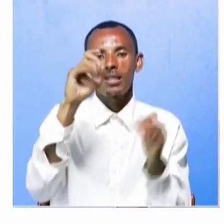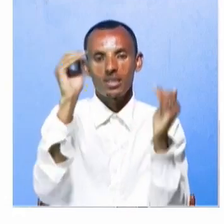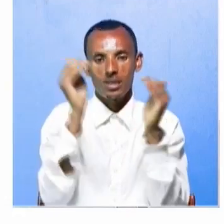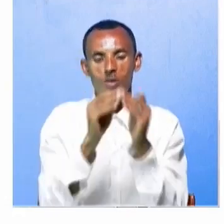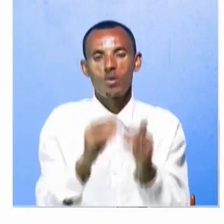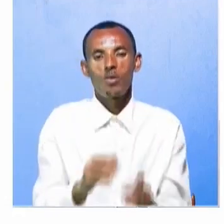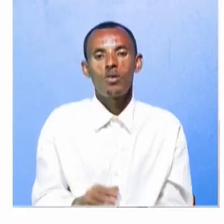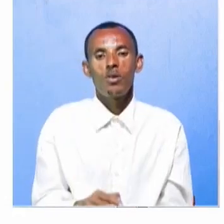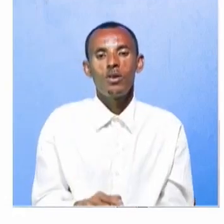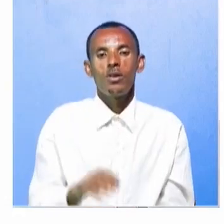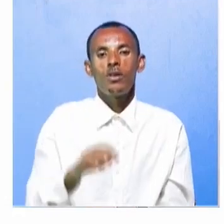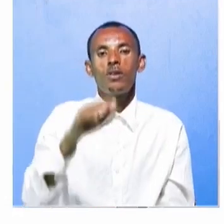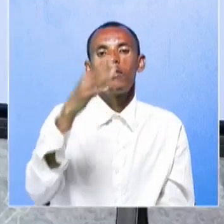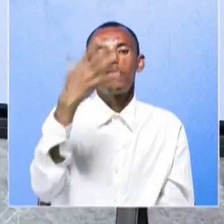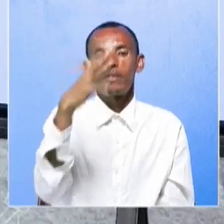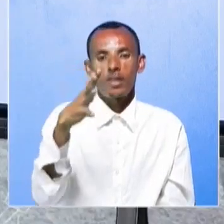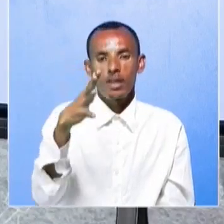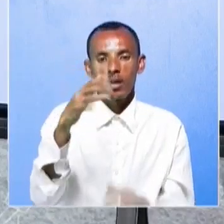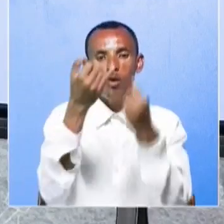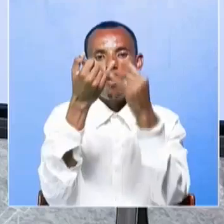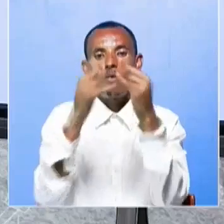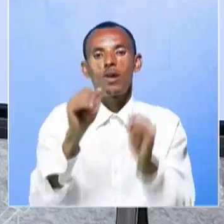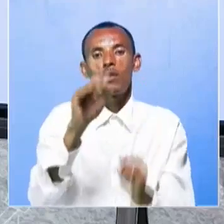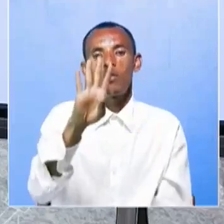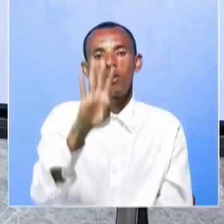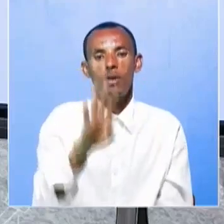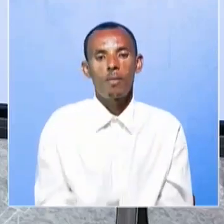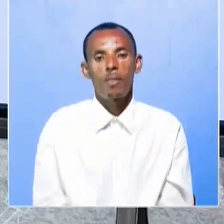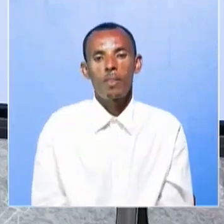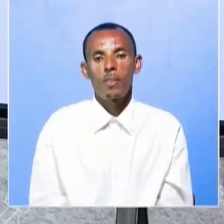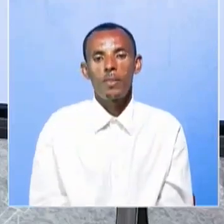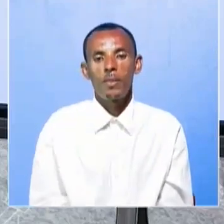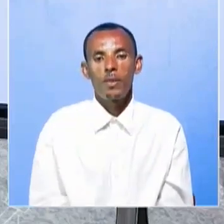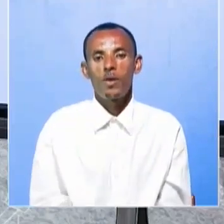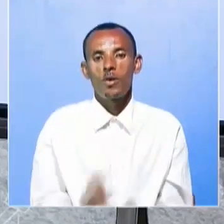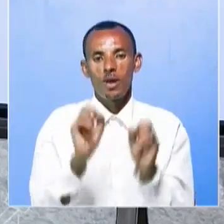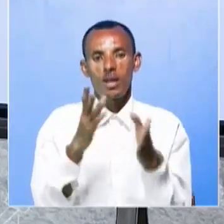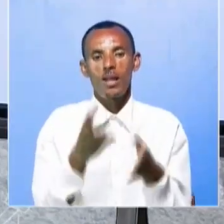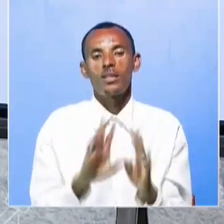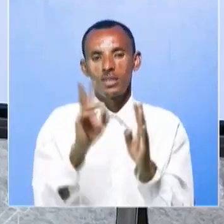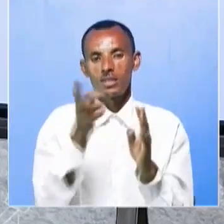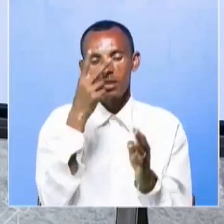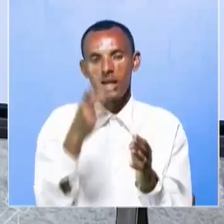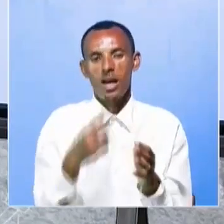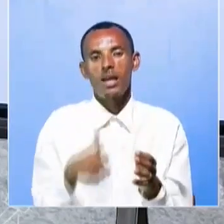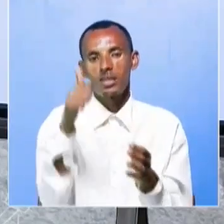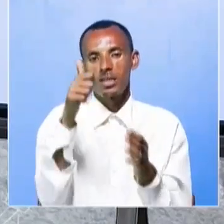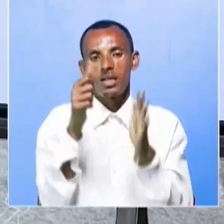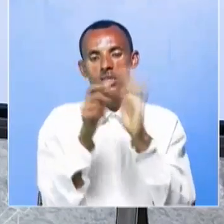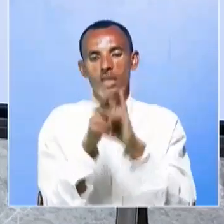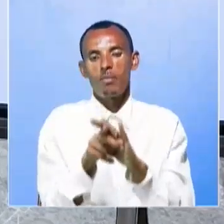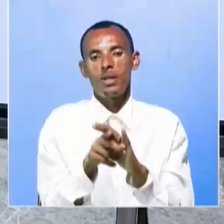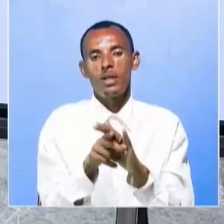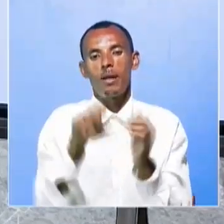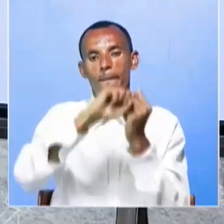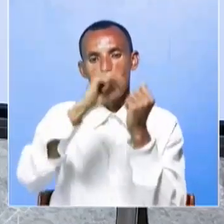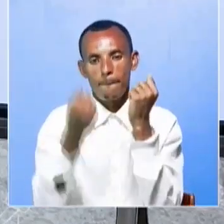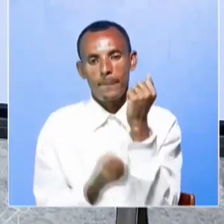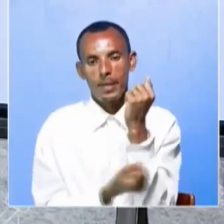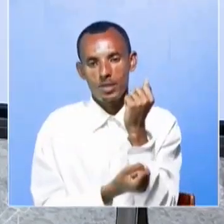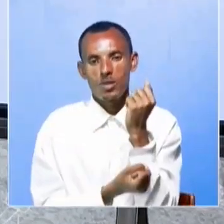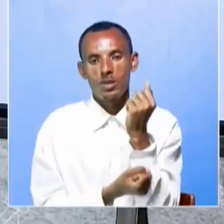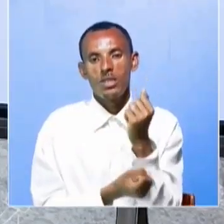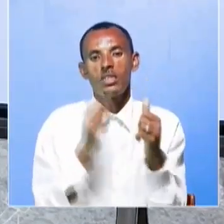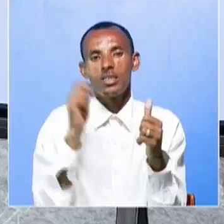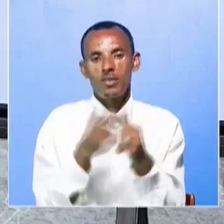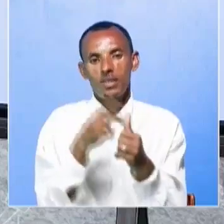to 15 over 4, okay? So let's see another example regarding the